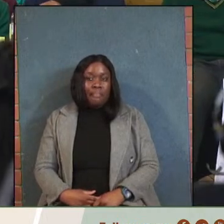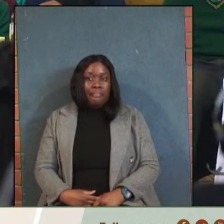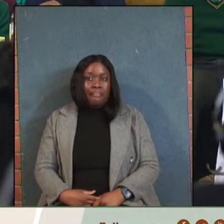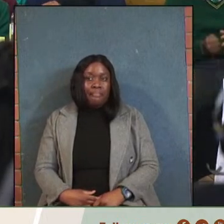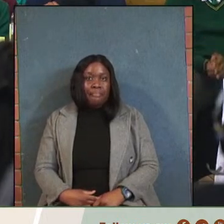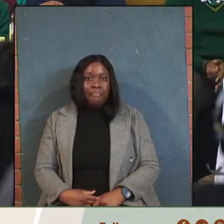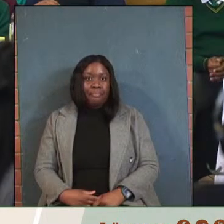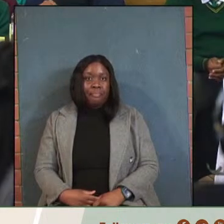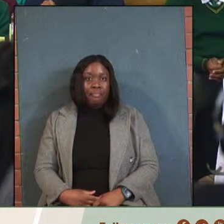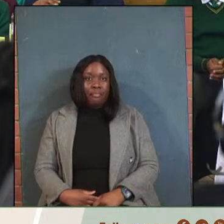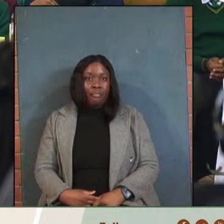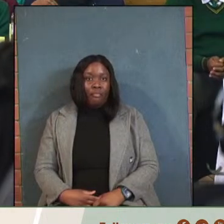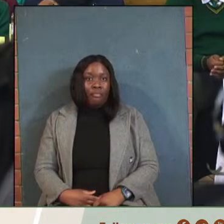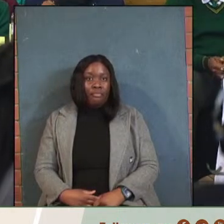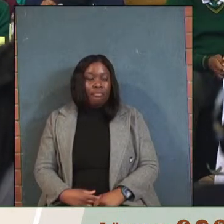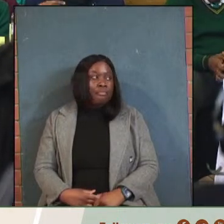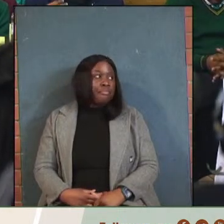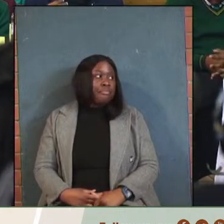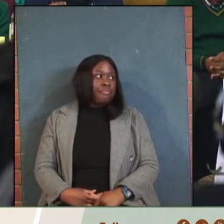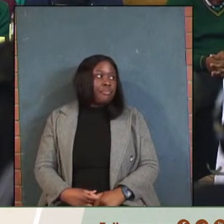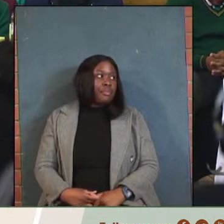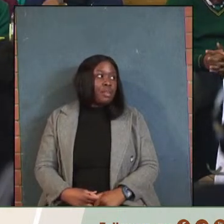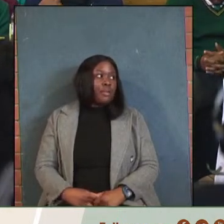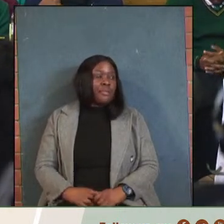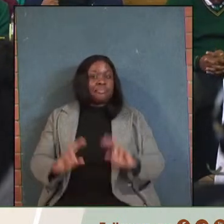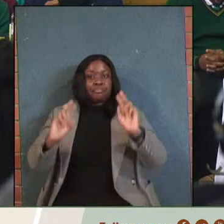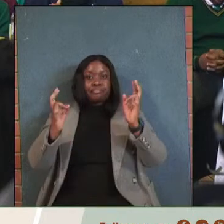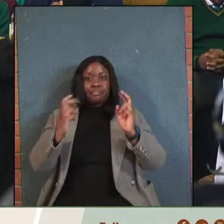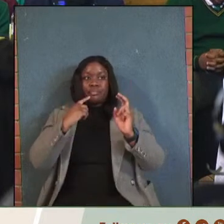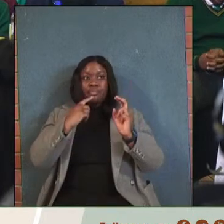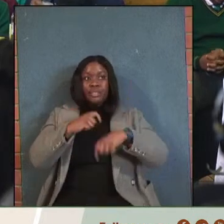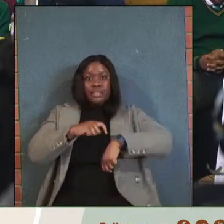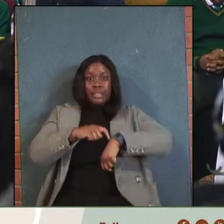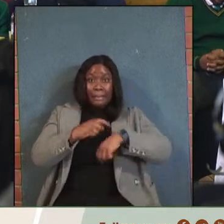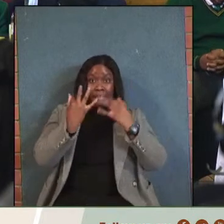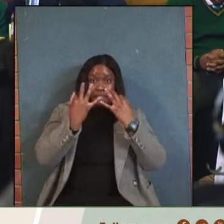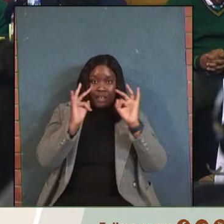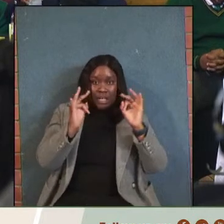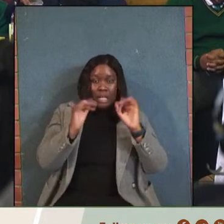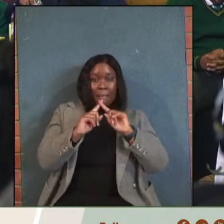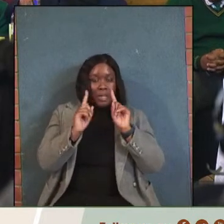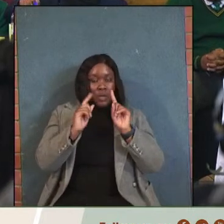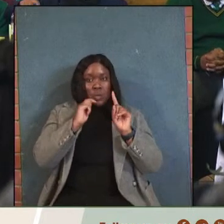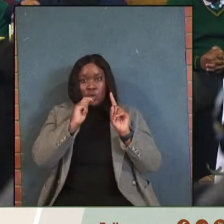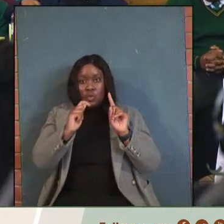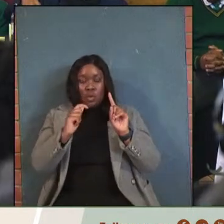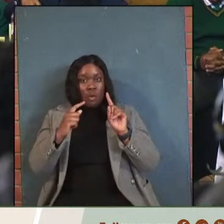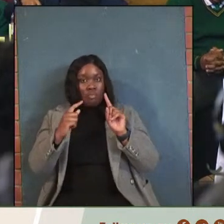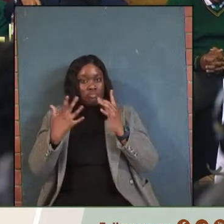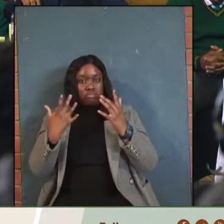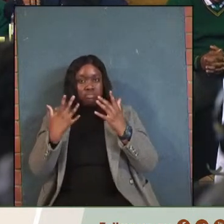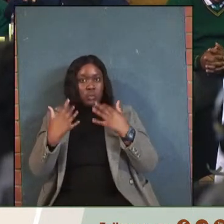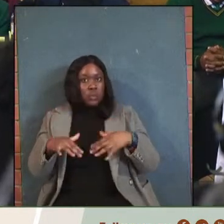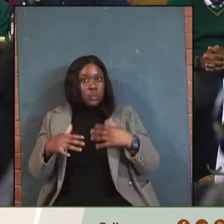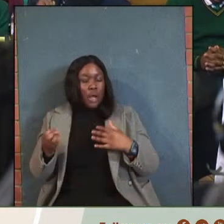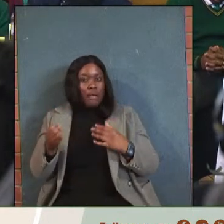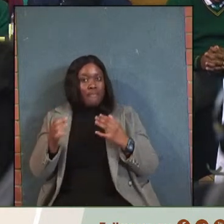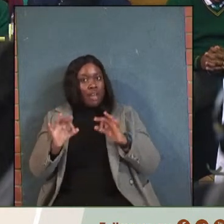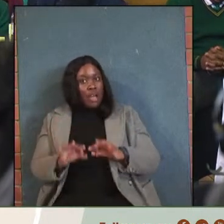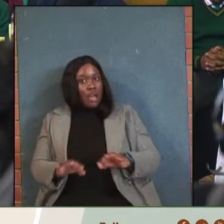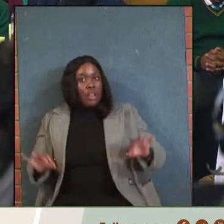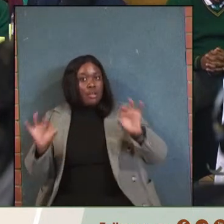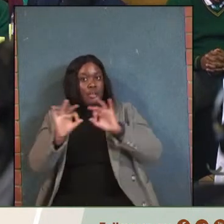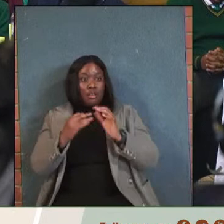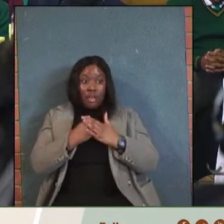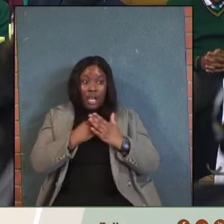Harvey McKay once said, "Time is free, but it's priceless. You can't own it, but you can use it. You can't